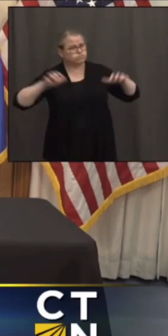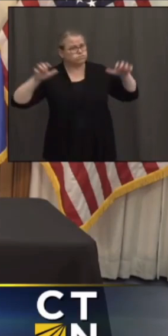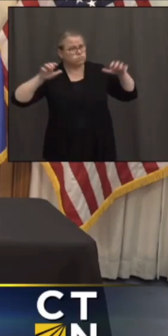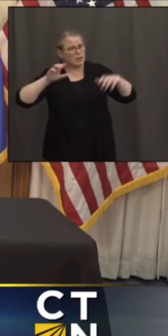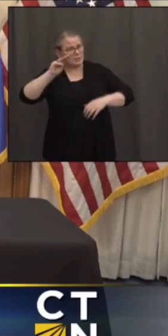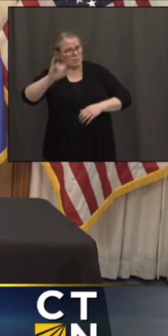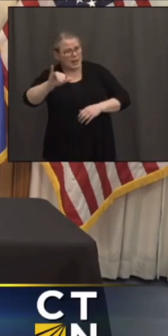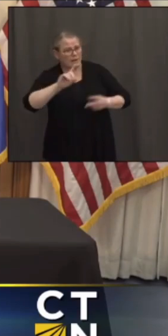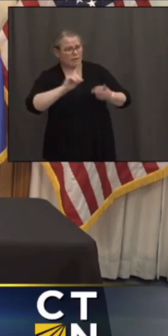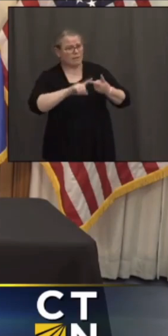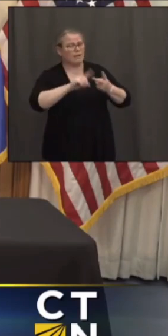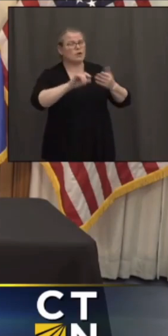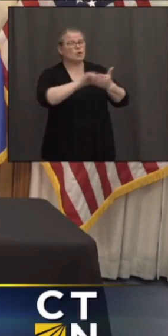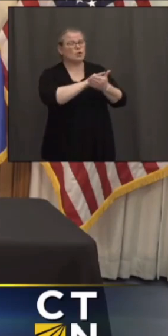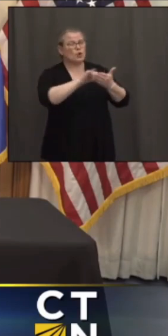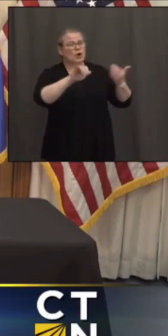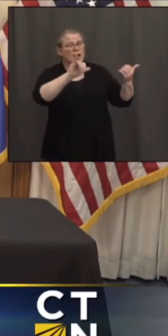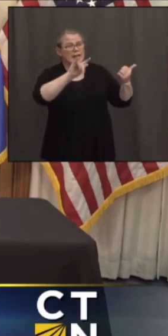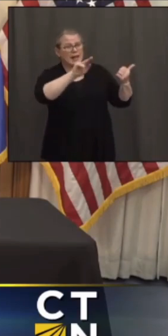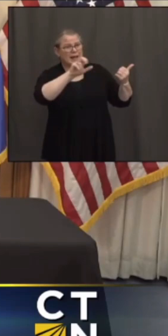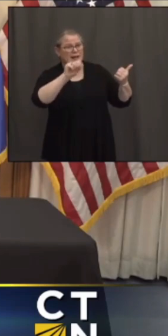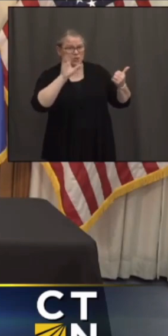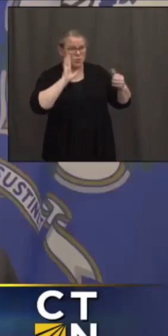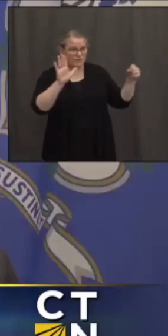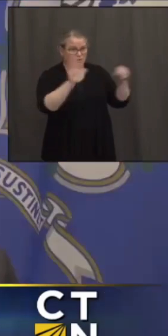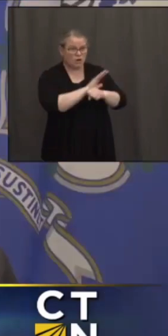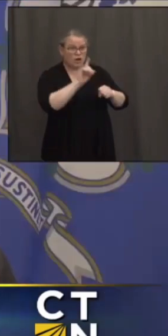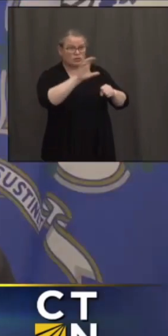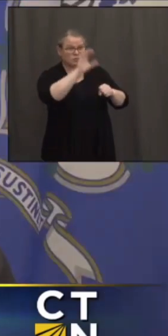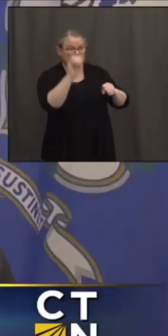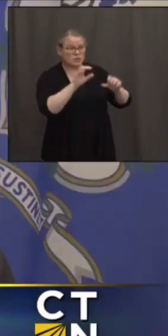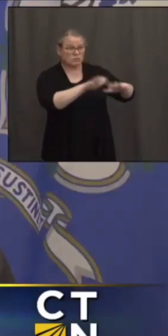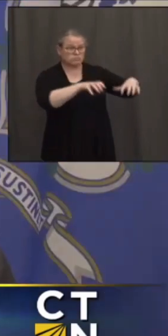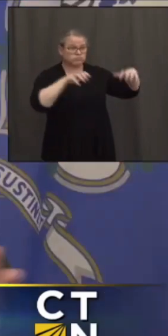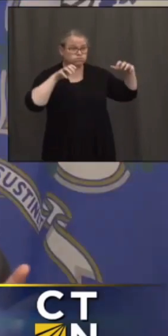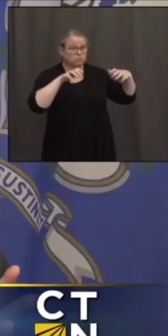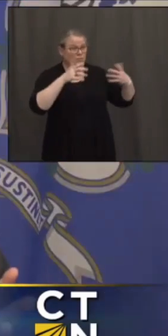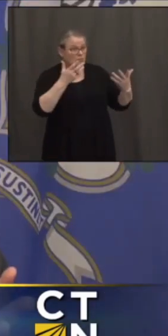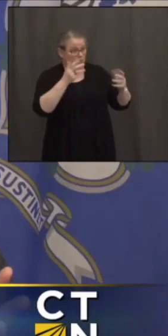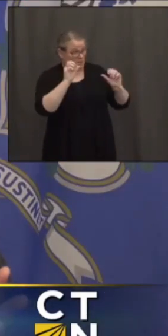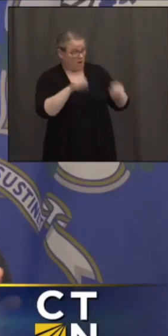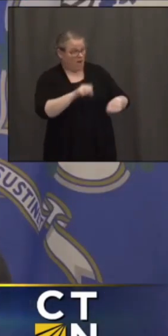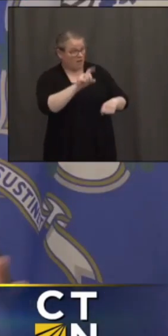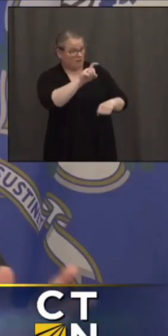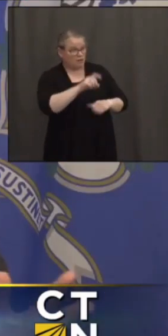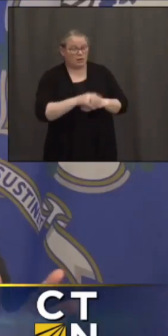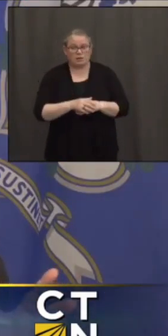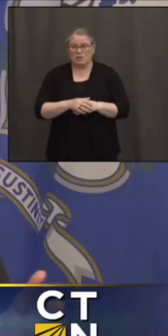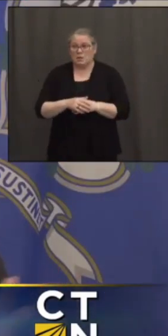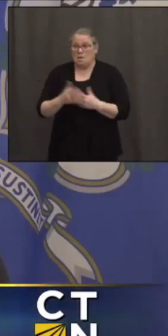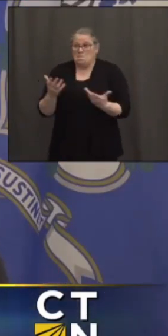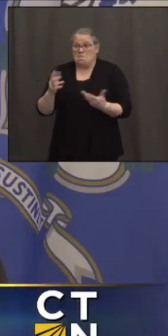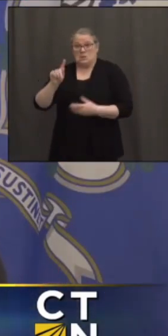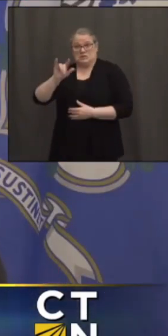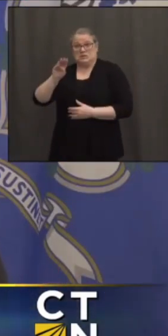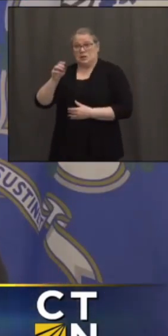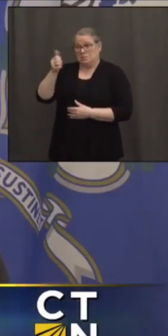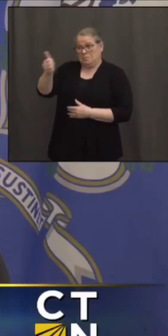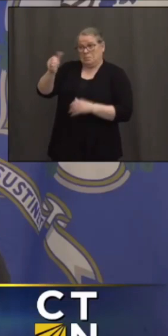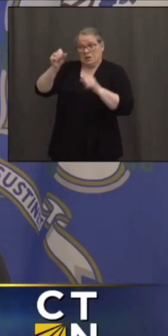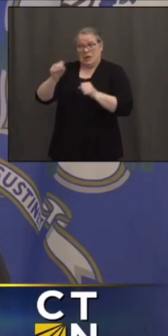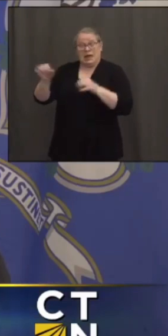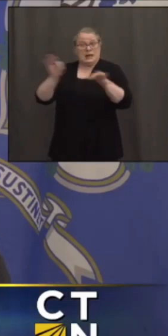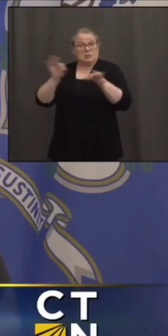full capacity in New York? Well, Tim can speak to this. He was explaining to me that whether we're at